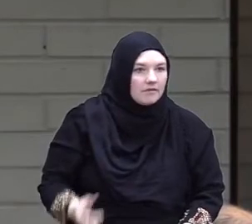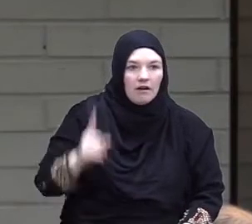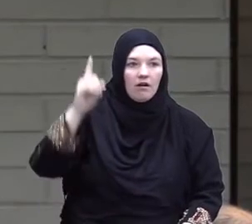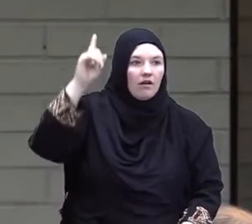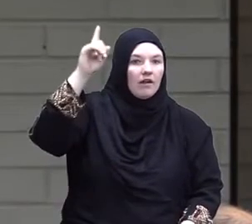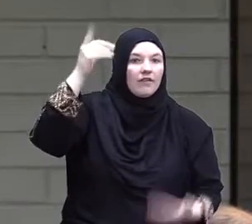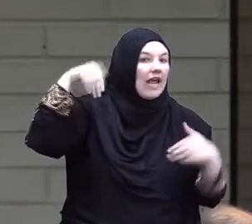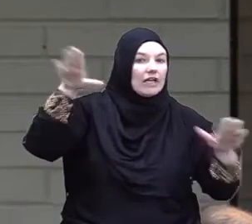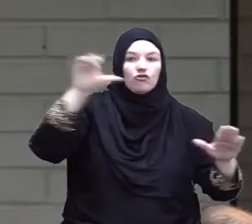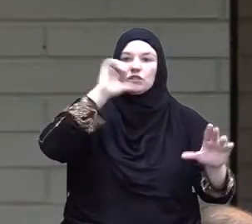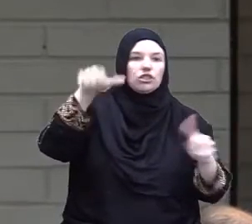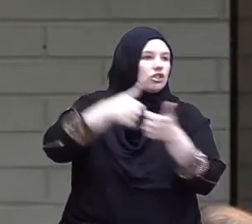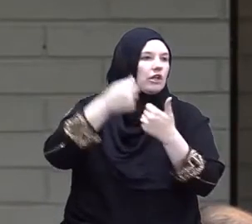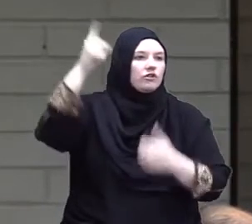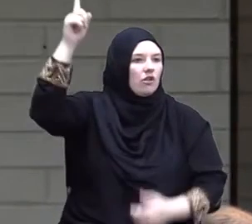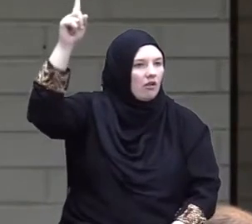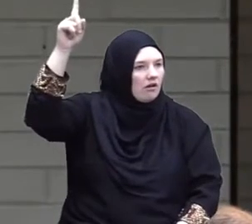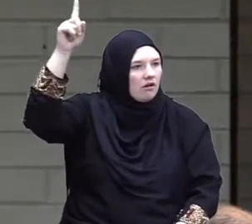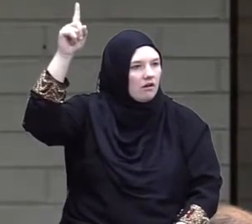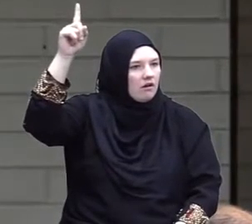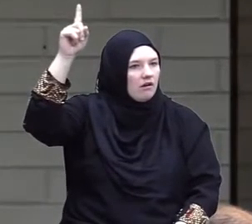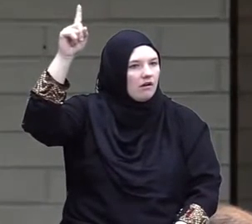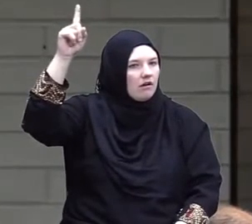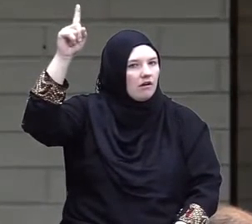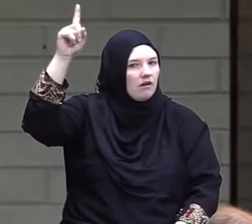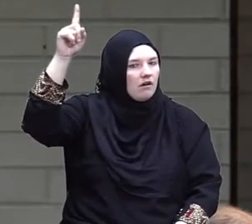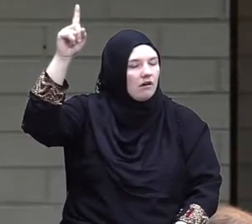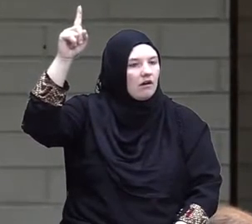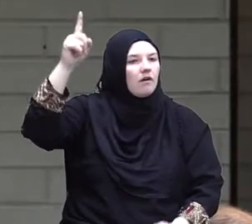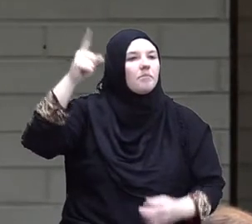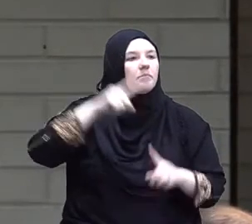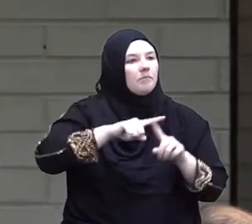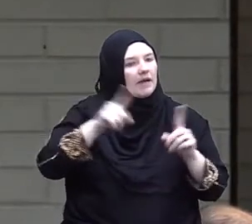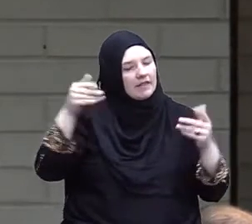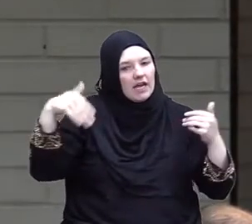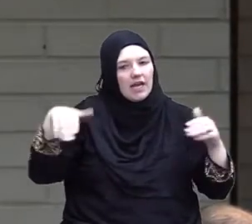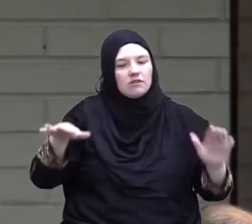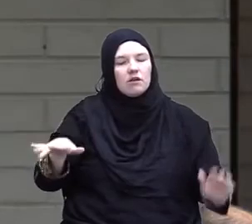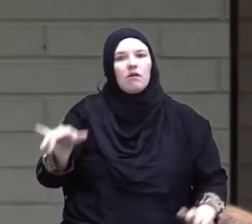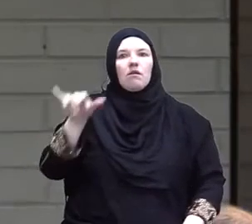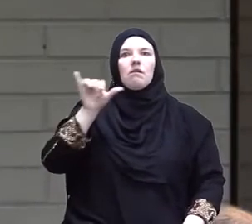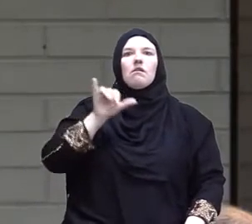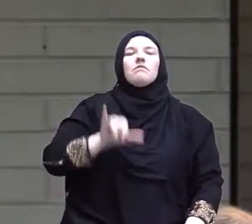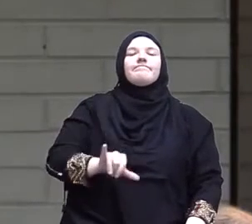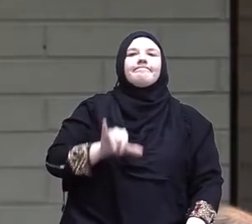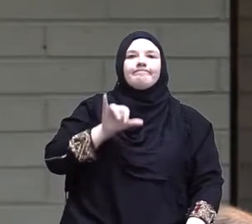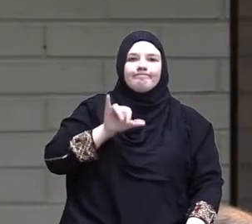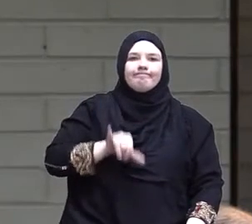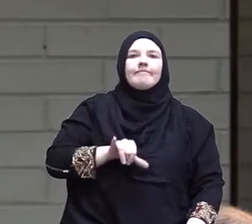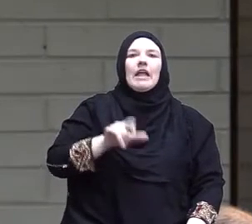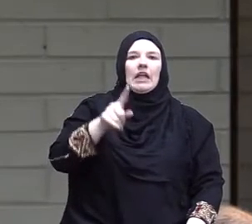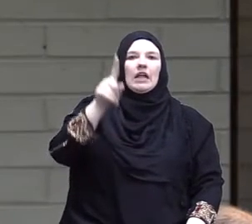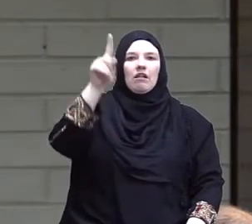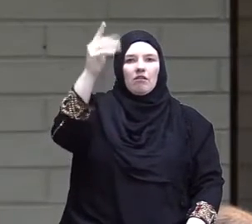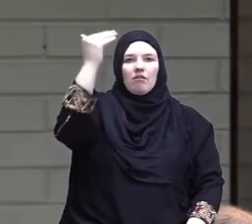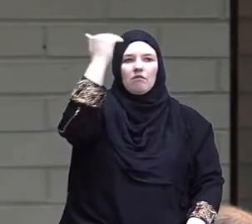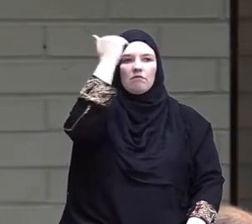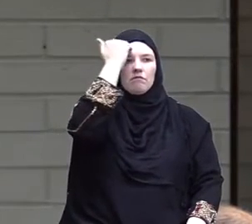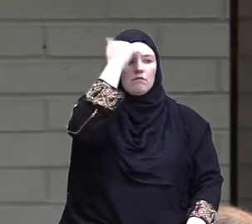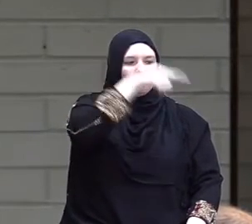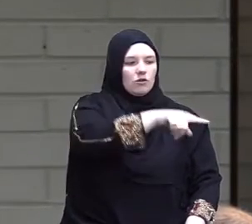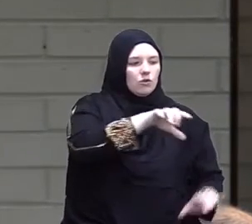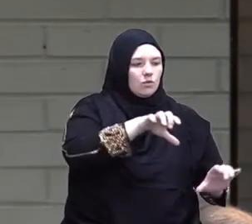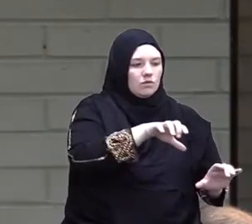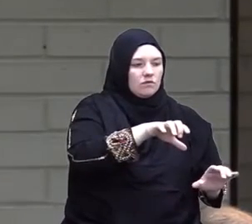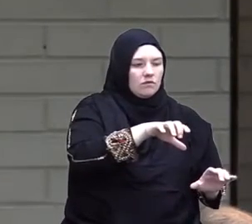right? But the angels were so much taken aback by the fact that they knew that this creature was going to do so